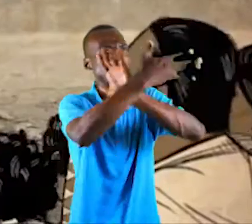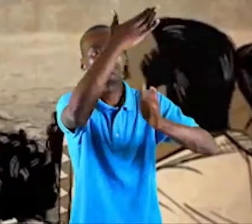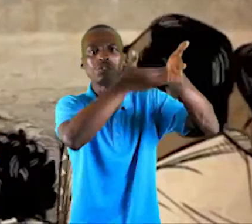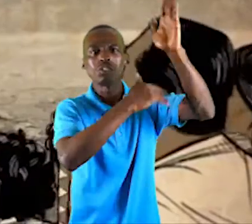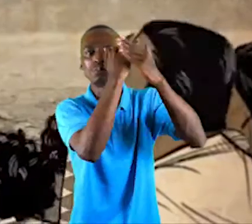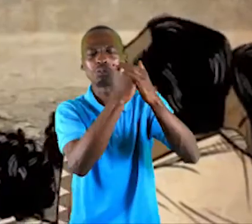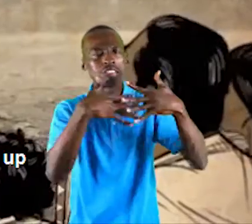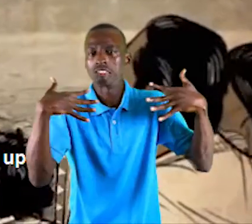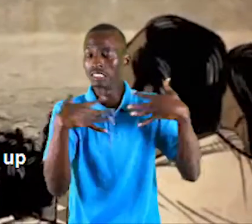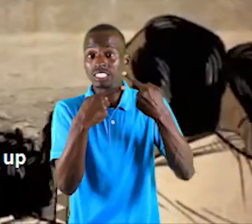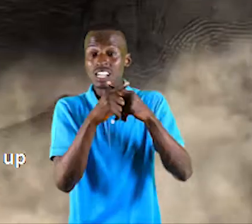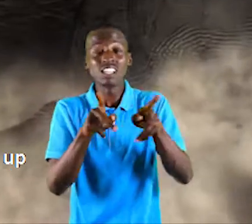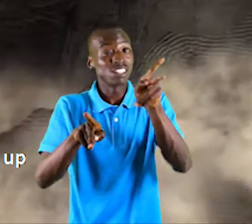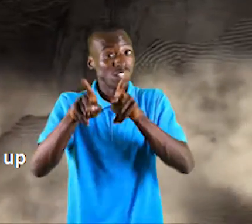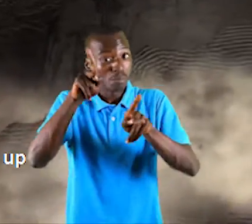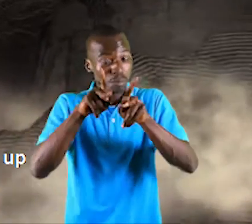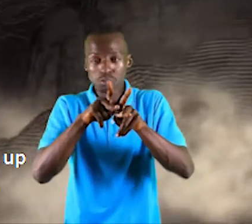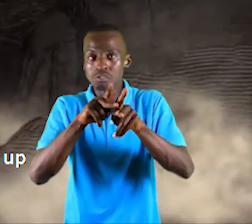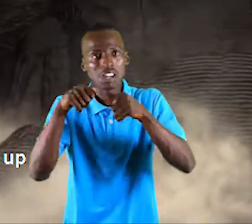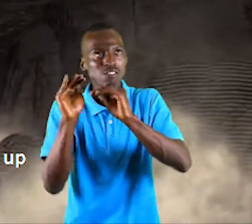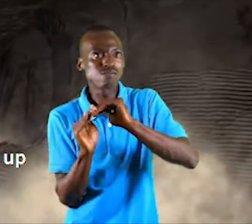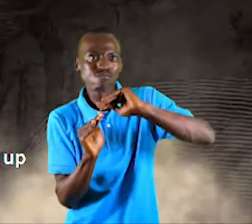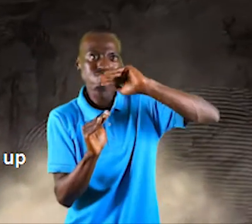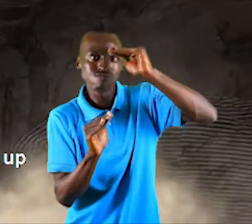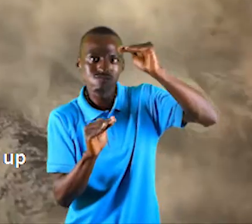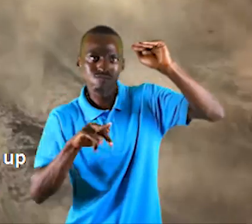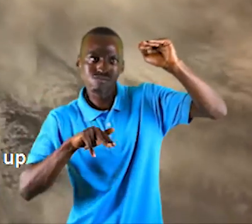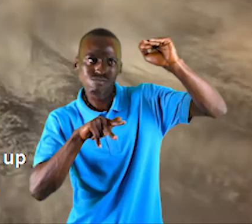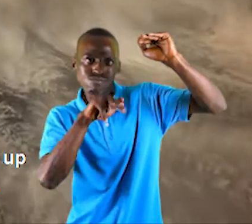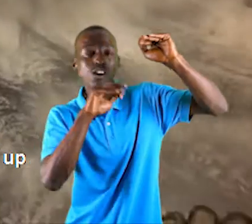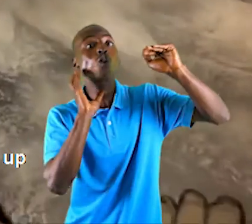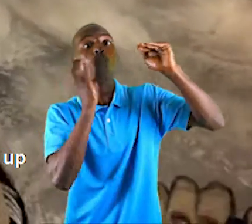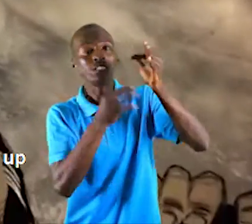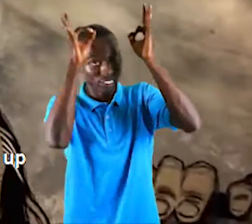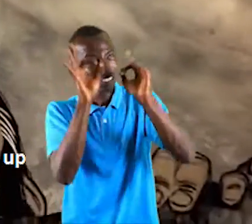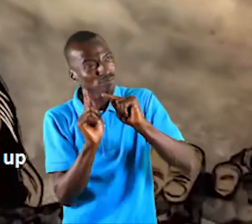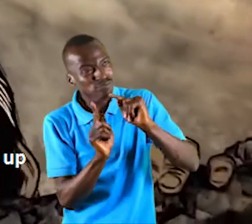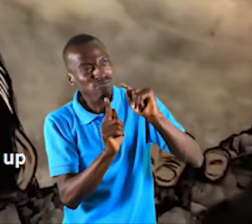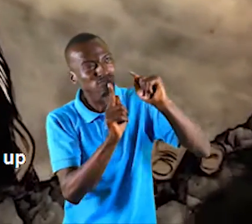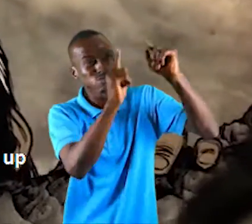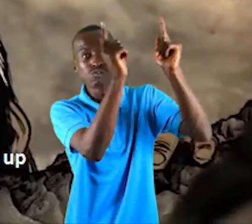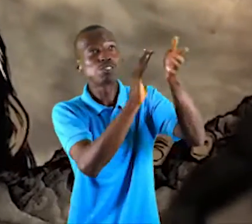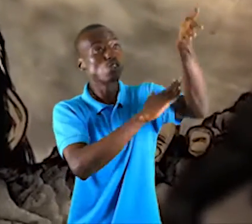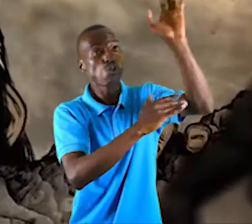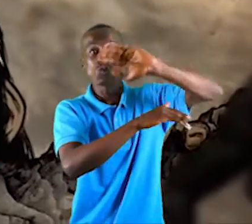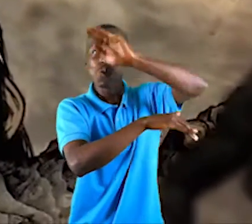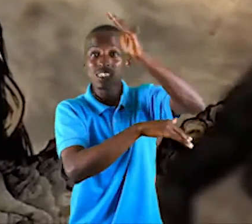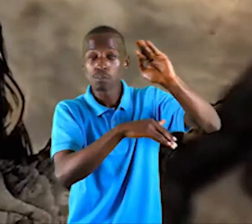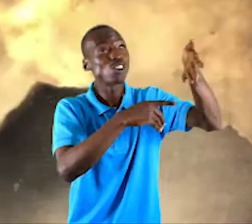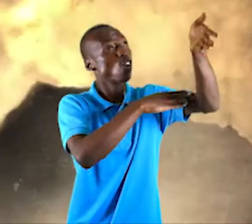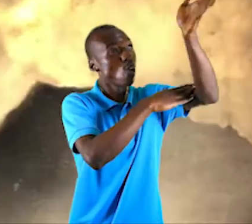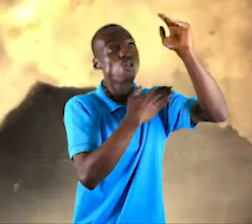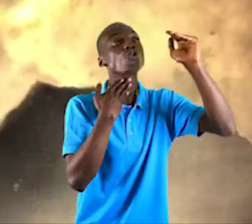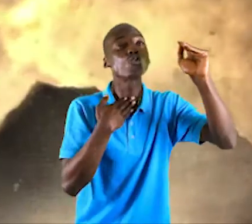it's still a bit frightening. And since the people won't go up, Moses goes up to the mountain by himself to meet with God. But